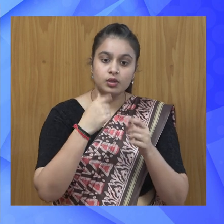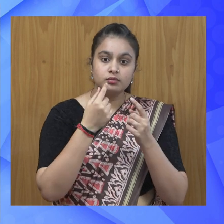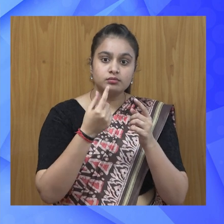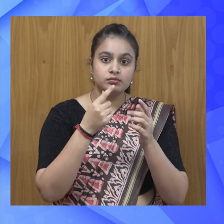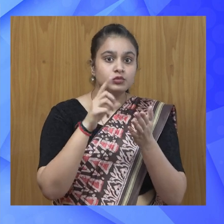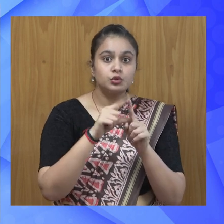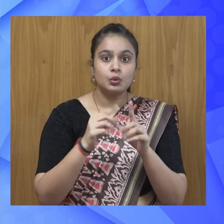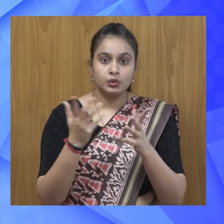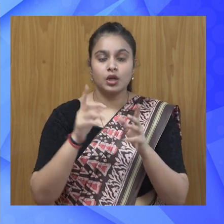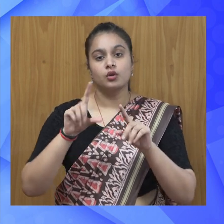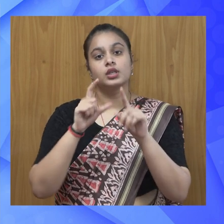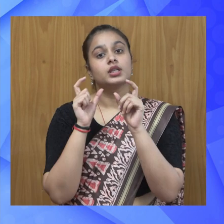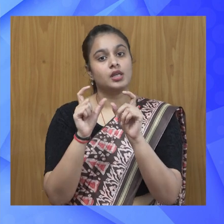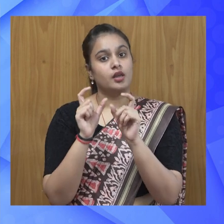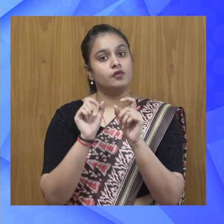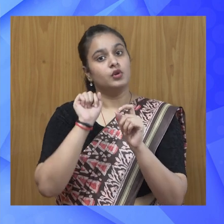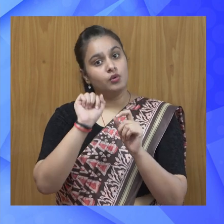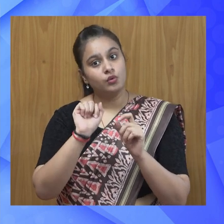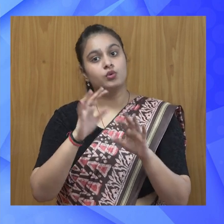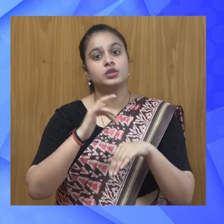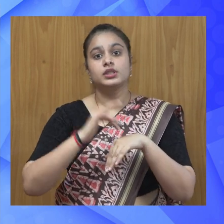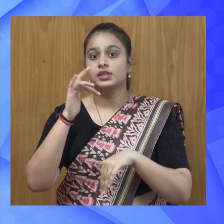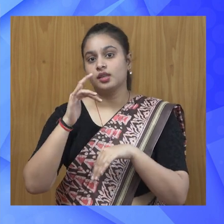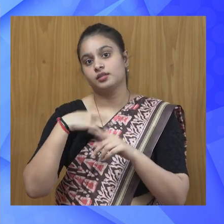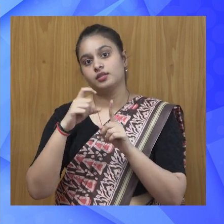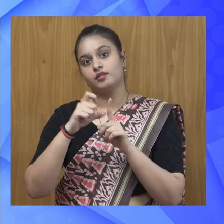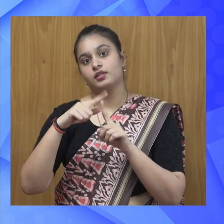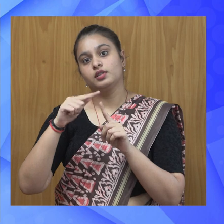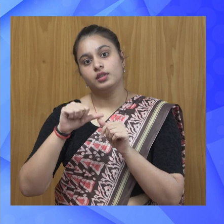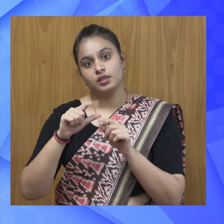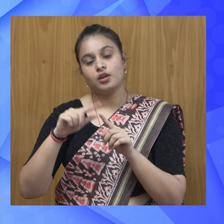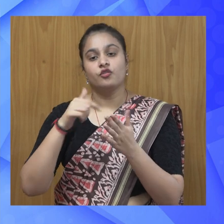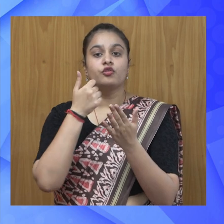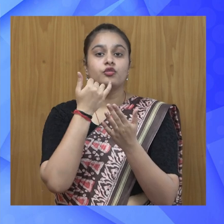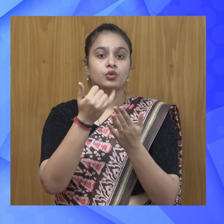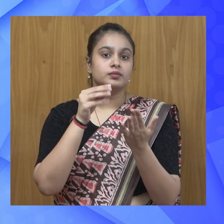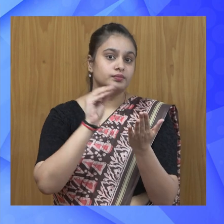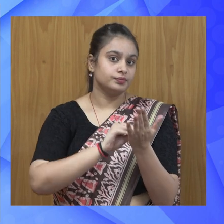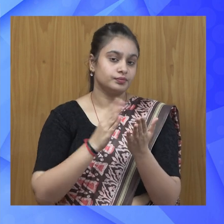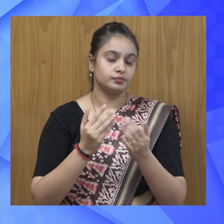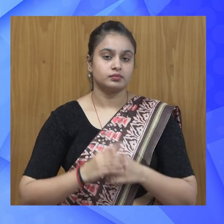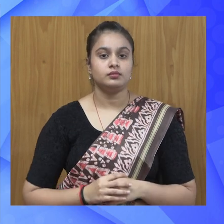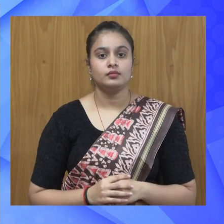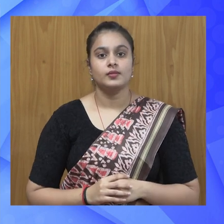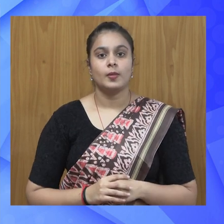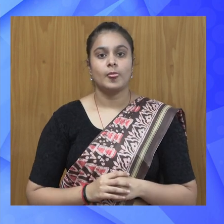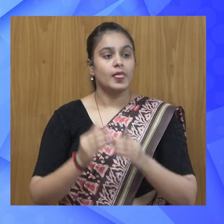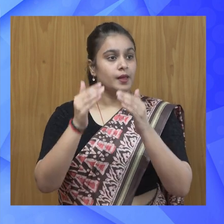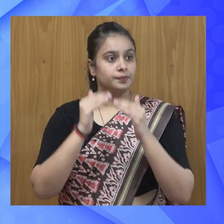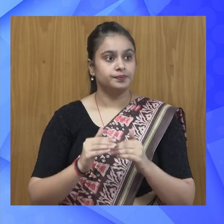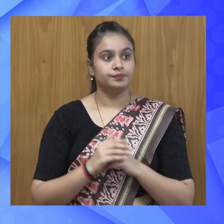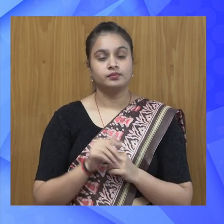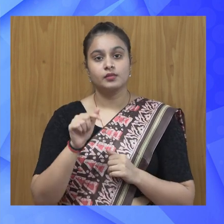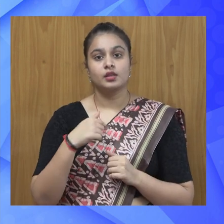and be careful about the sensitive data which you have put on your phone. Next. Now this is